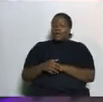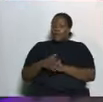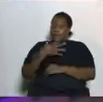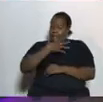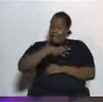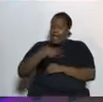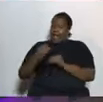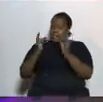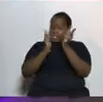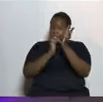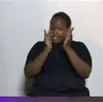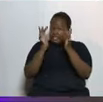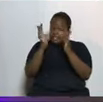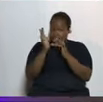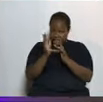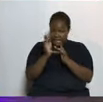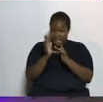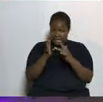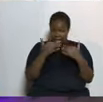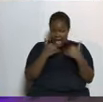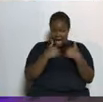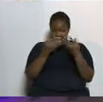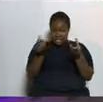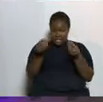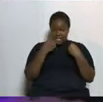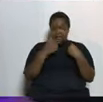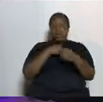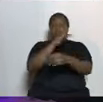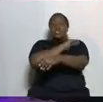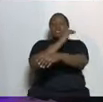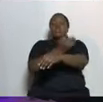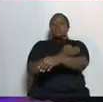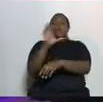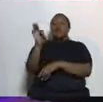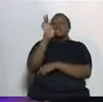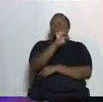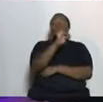And Jesus has given me the power of choice.